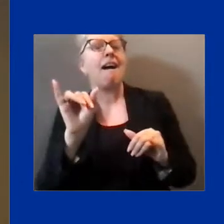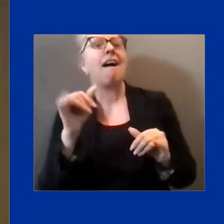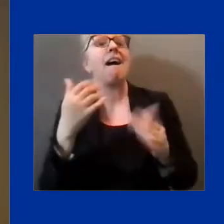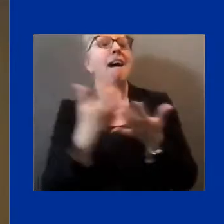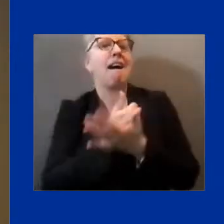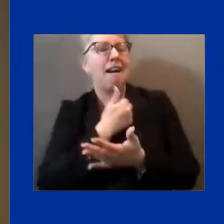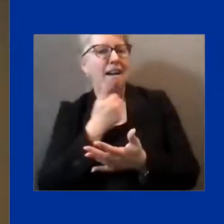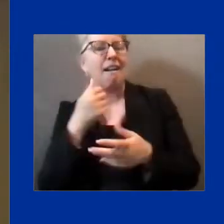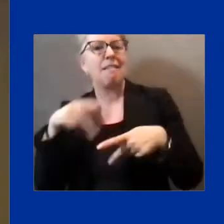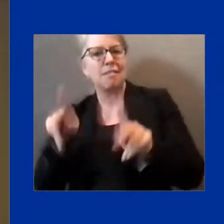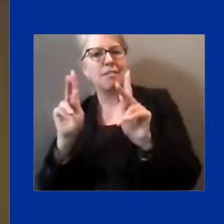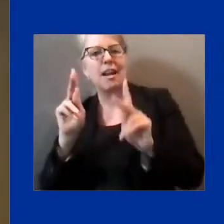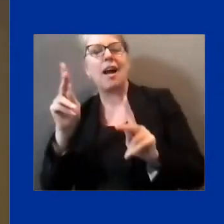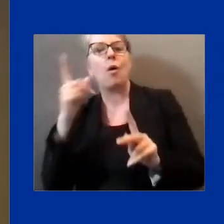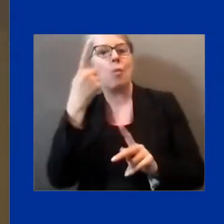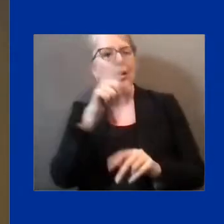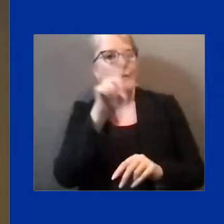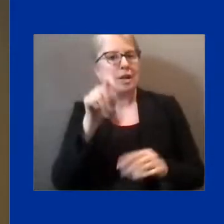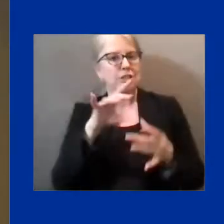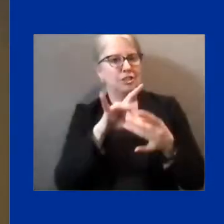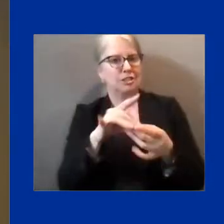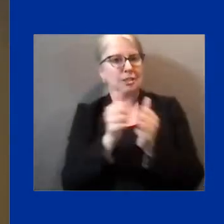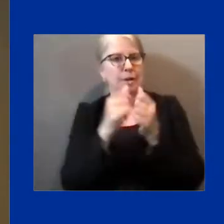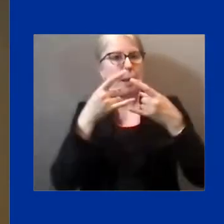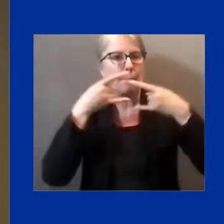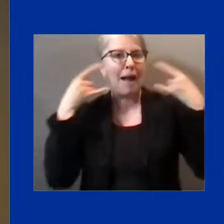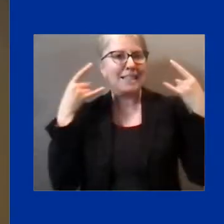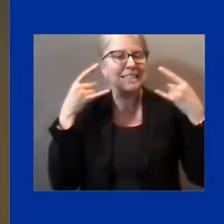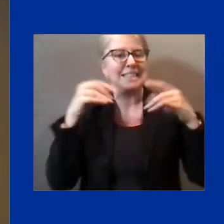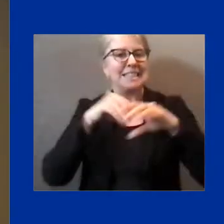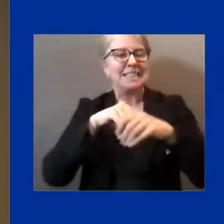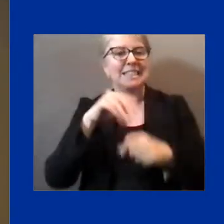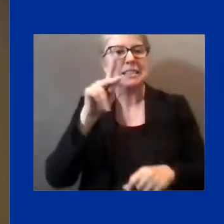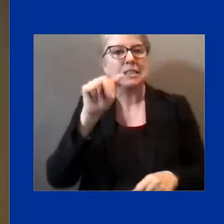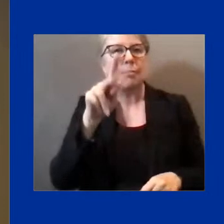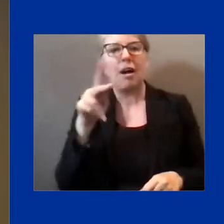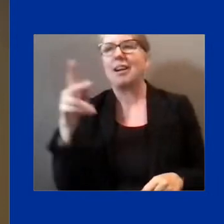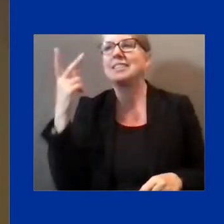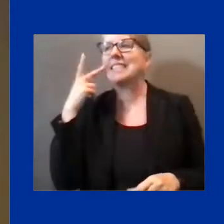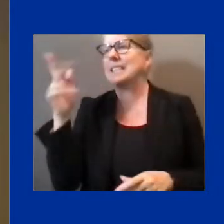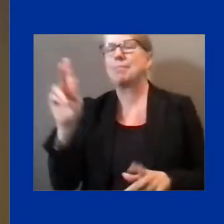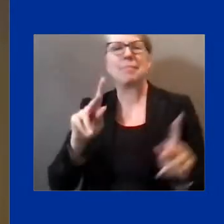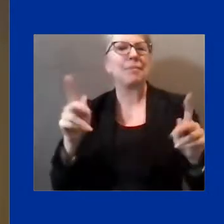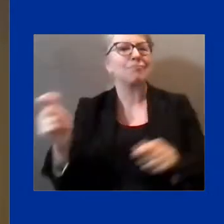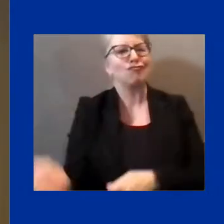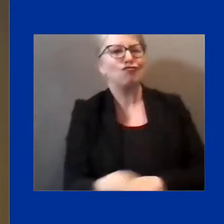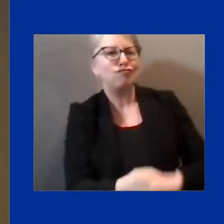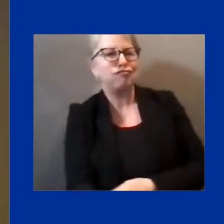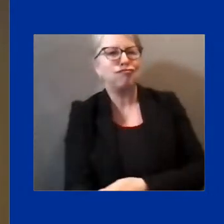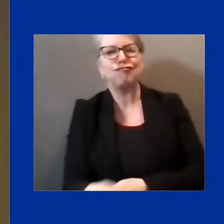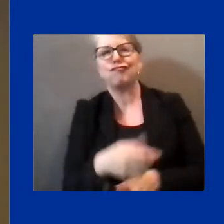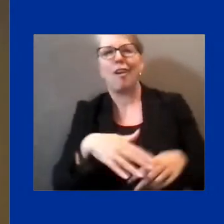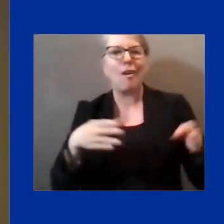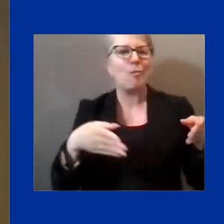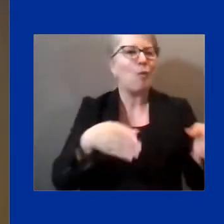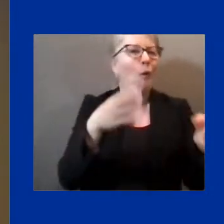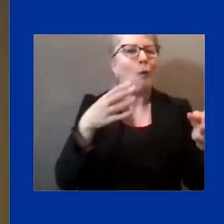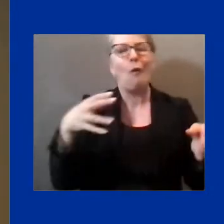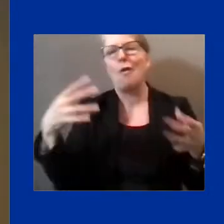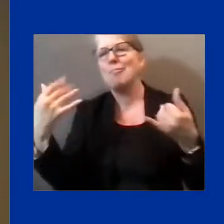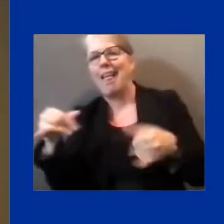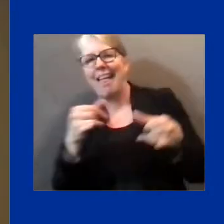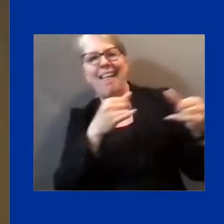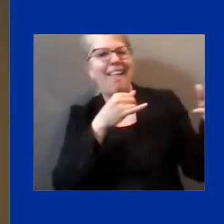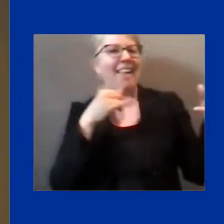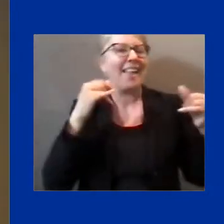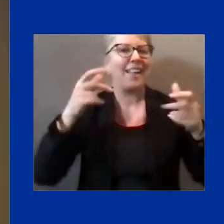in parks, you see people, playing ball hockey on the road, shooting hoops, doing all kinds of things, and